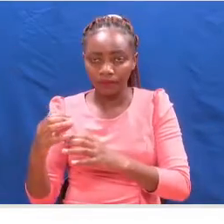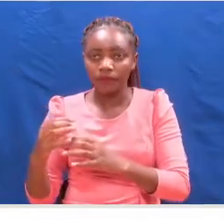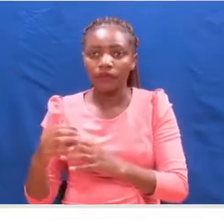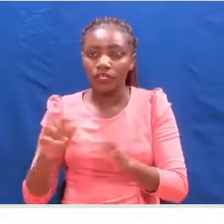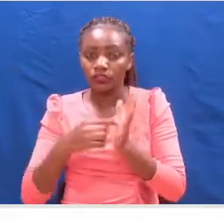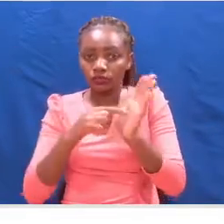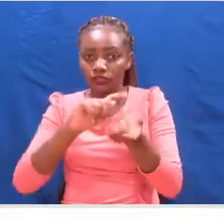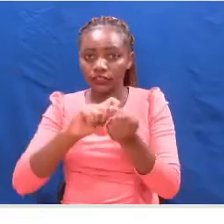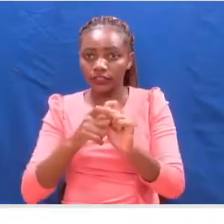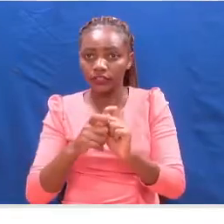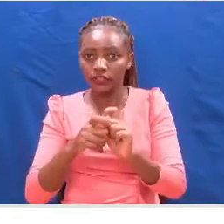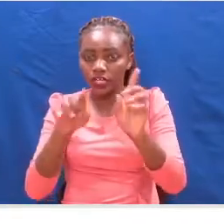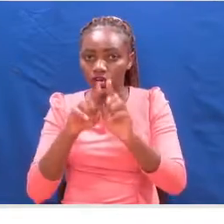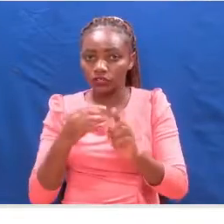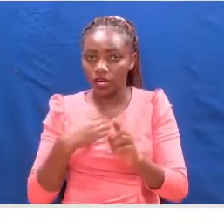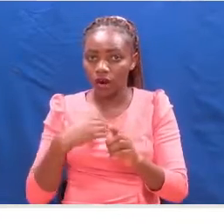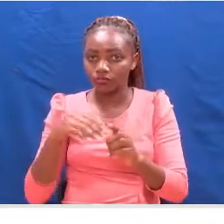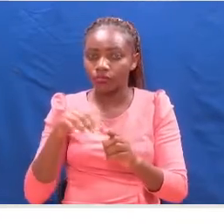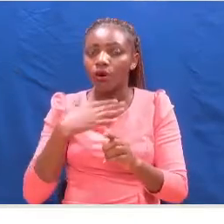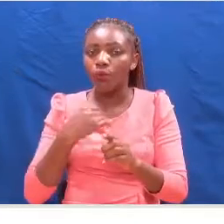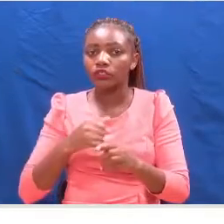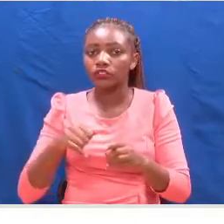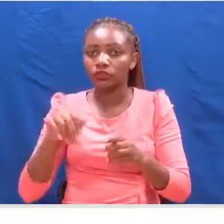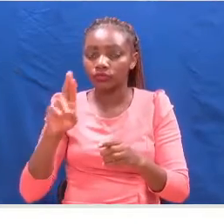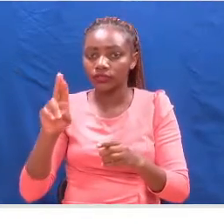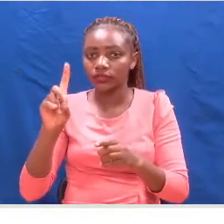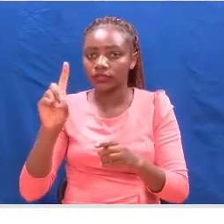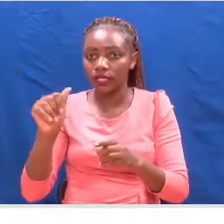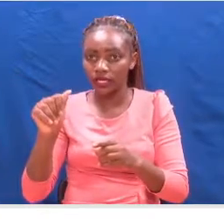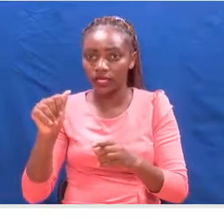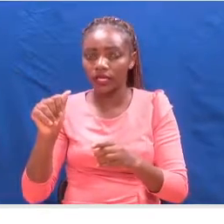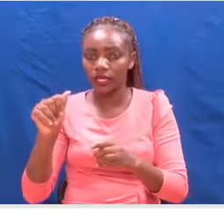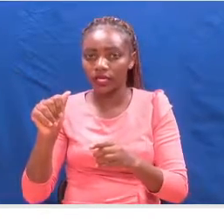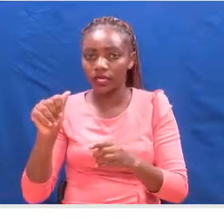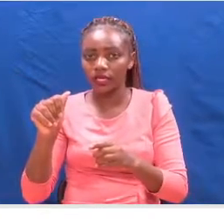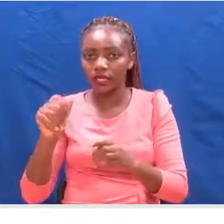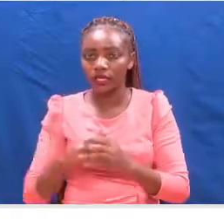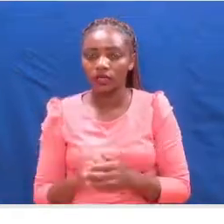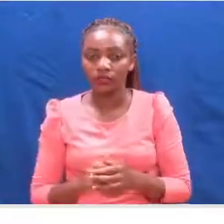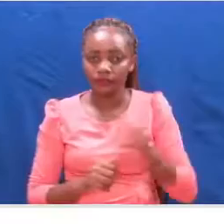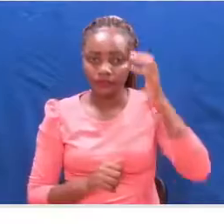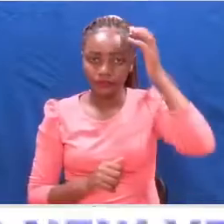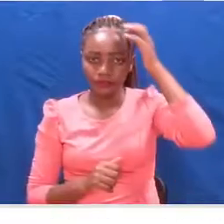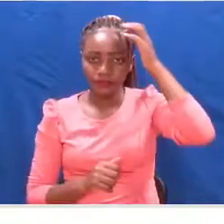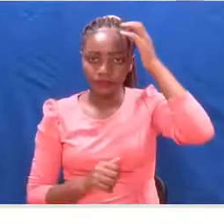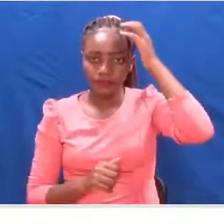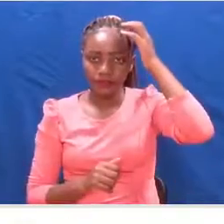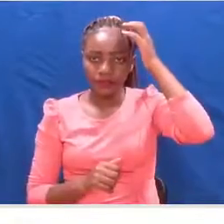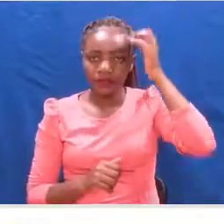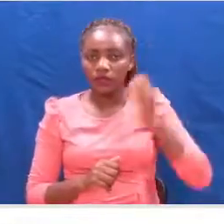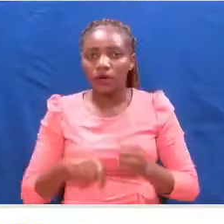Development and Reforms PDR to United Democratic Alliance UDA. We don't want politics that will divide